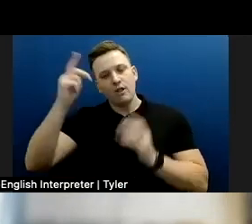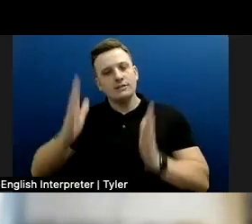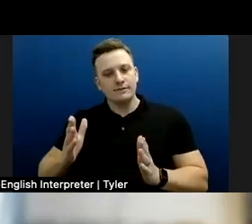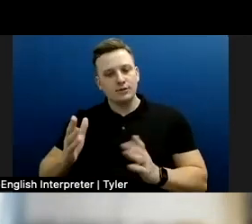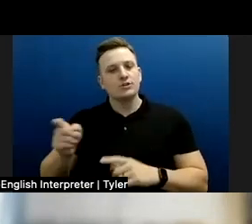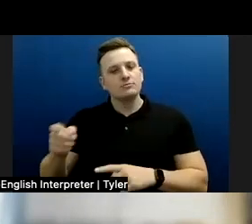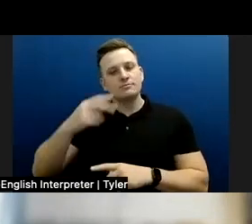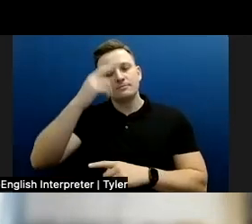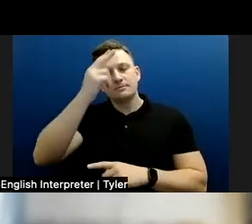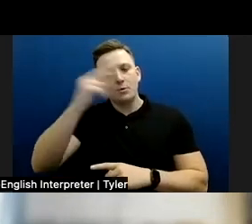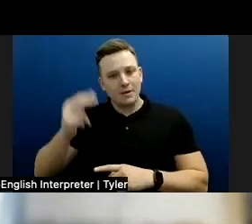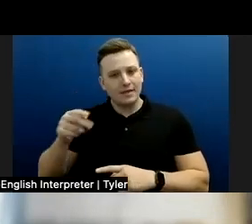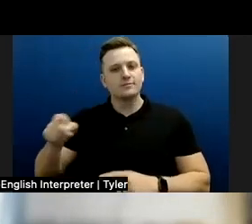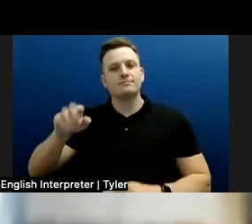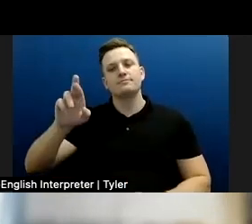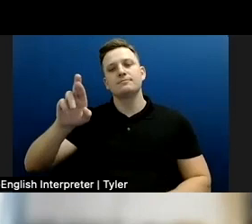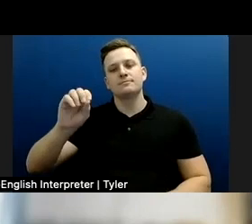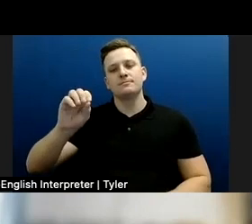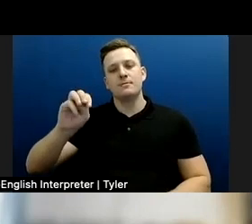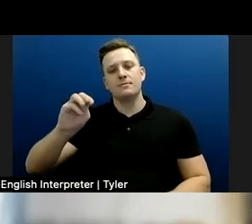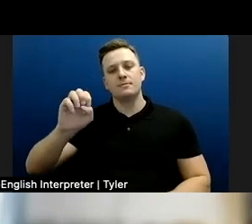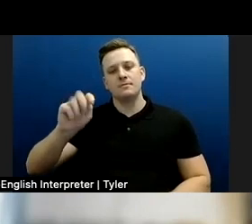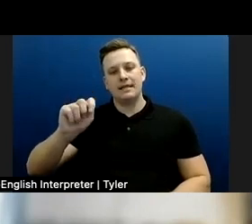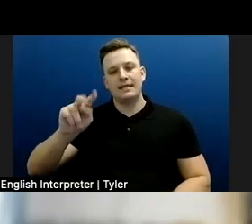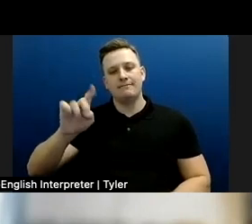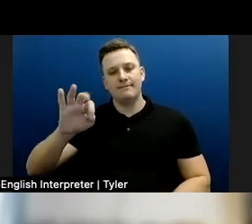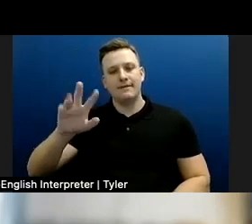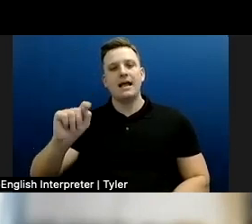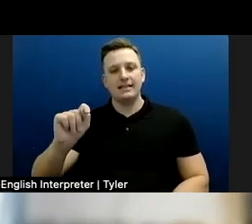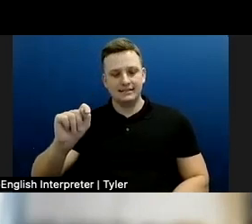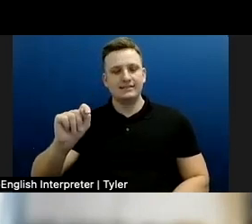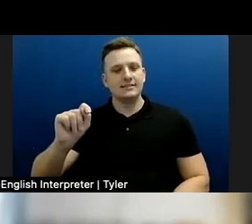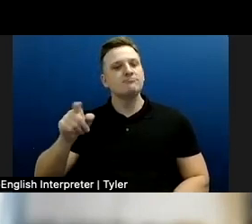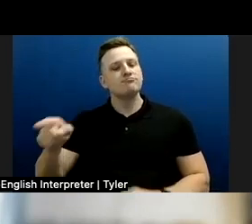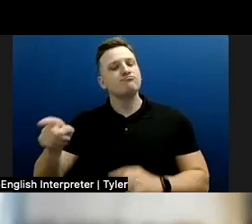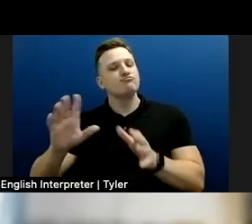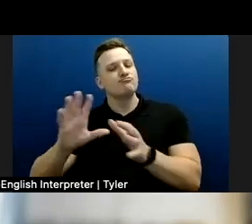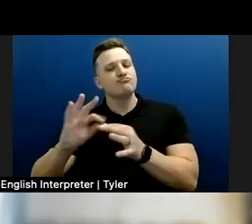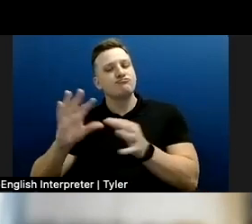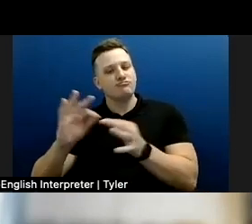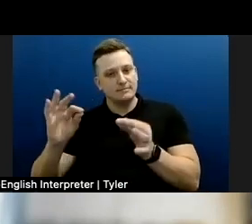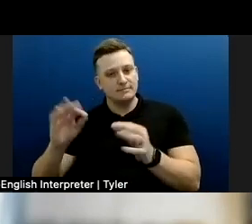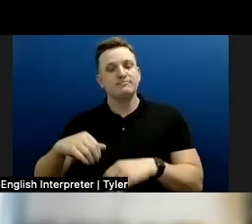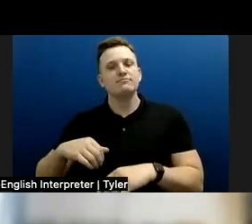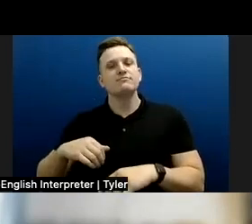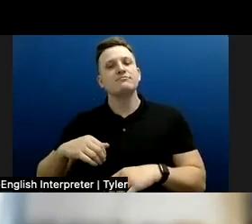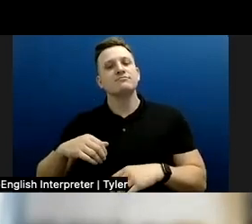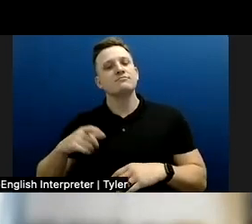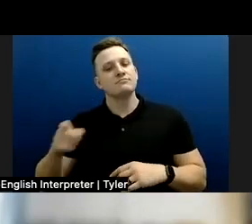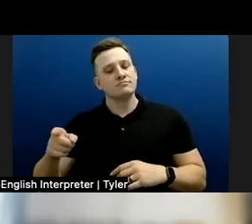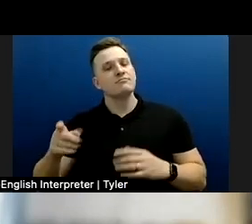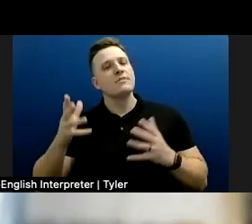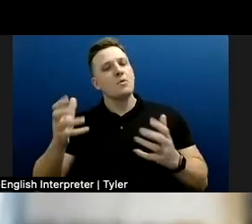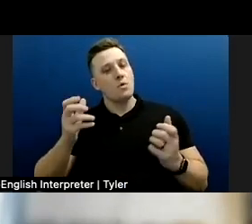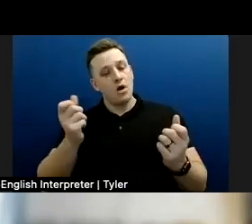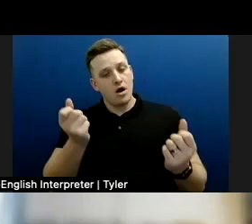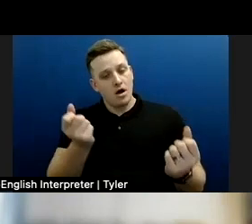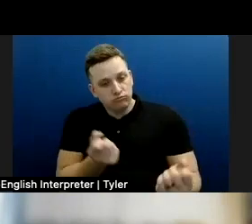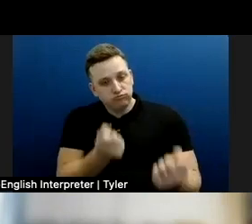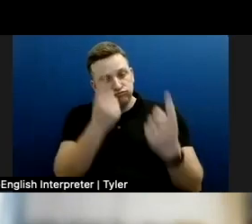Romit Veit, and he says that in order to achieve intersubjectivity, you have